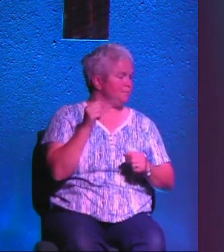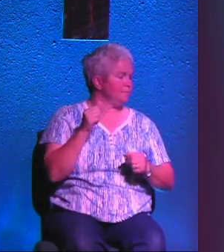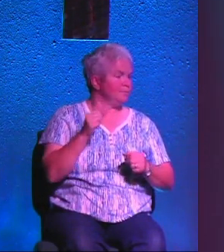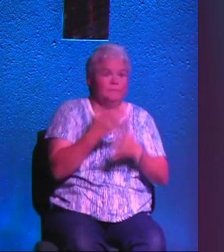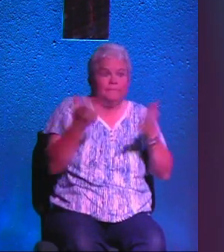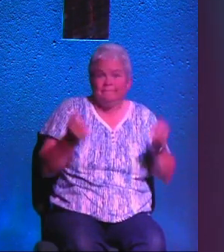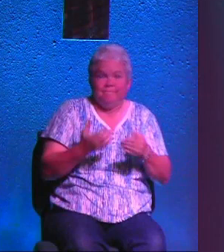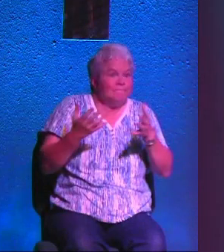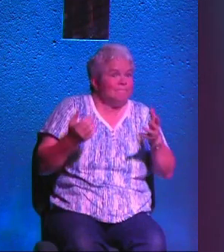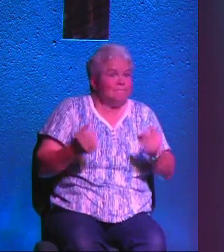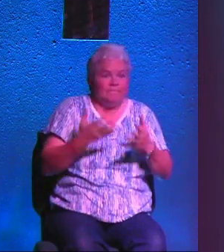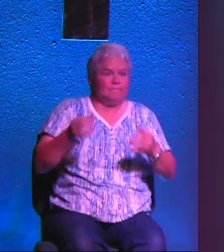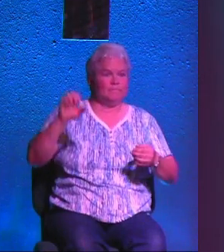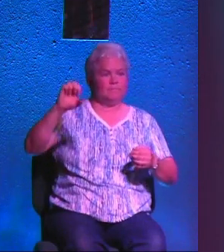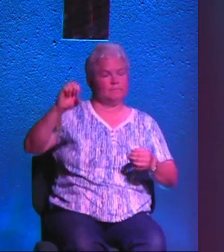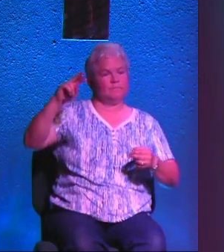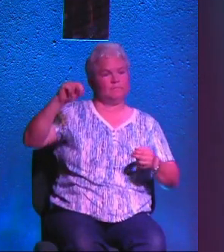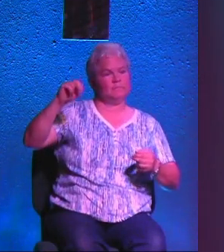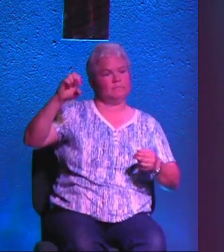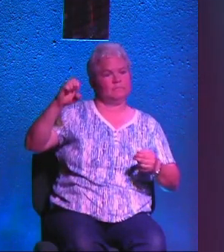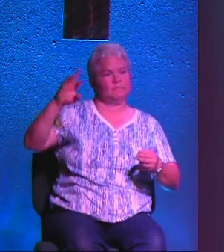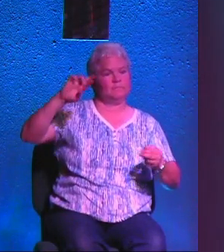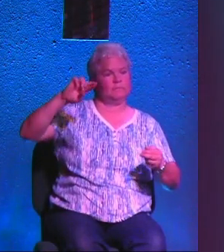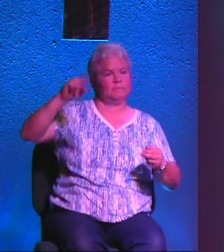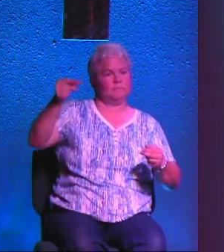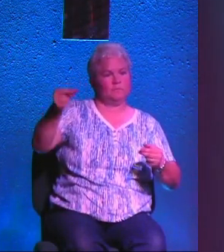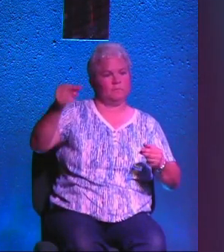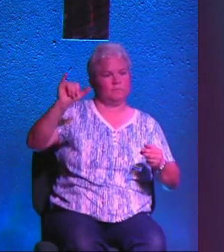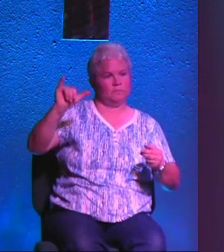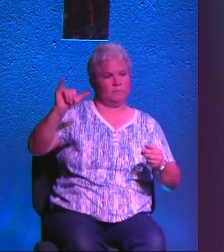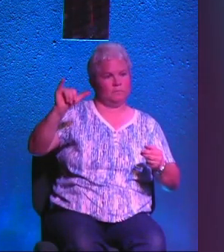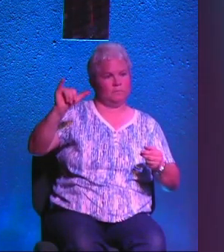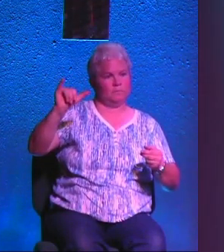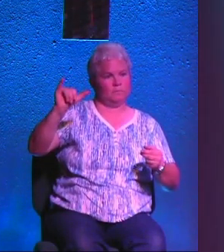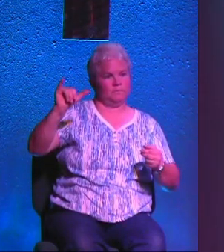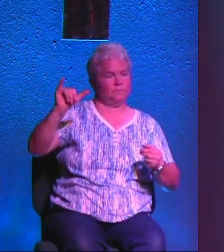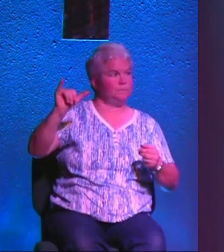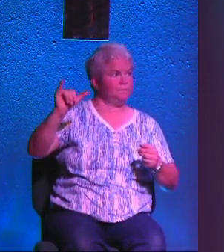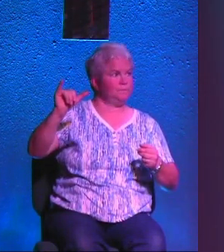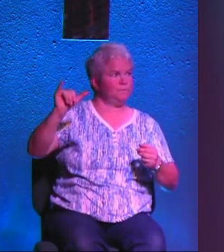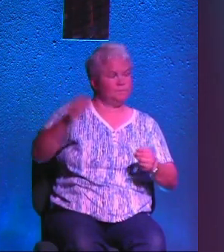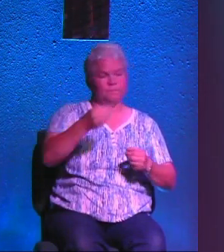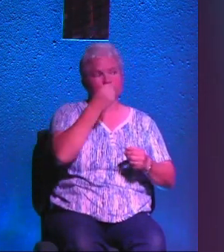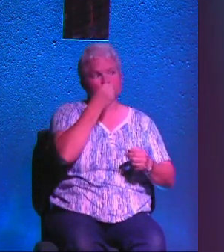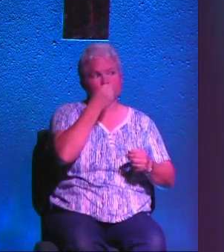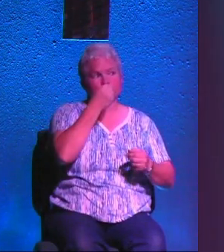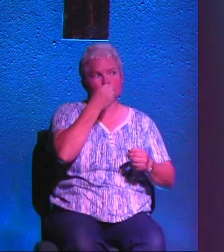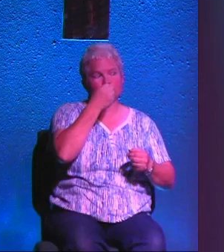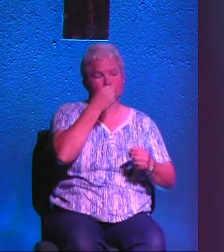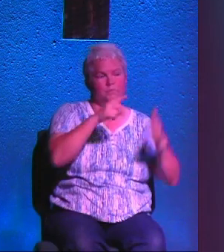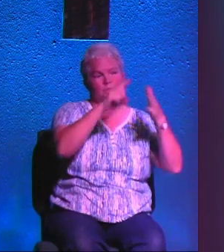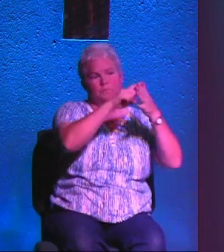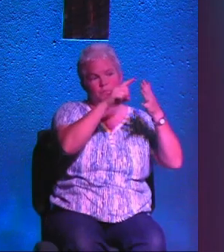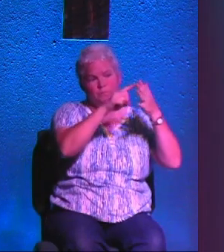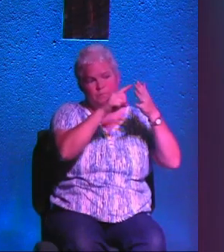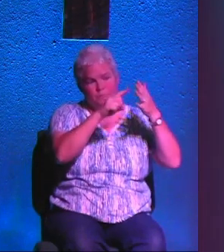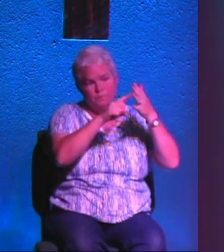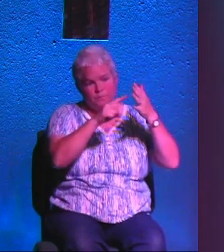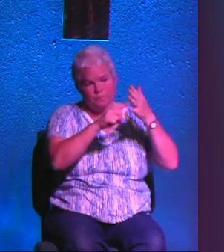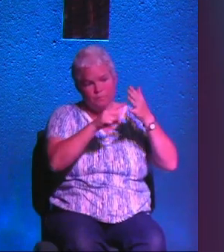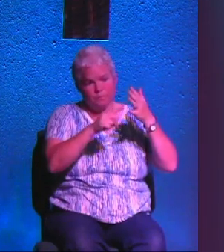to energy and those things. Food is very healthy for us. Food is